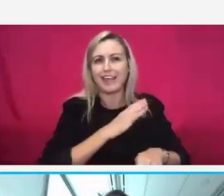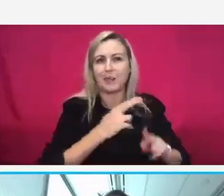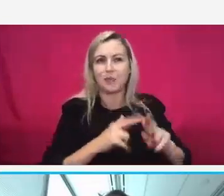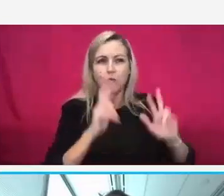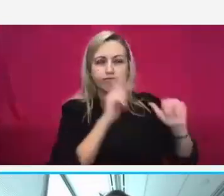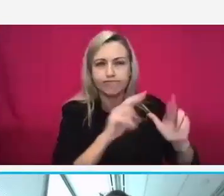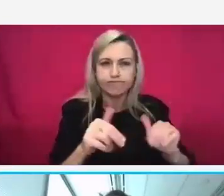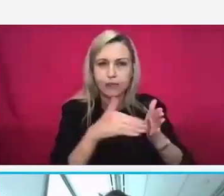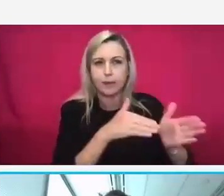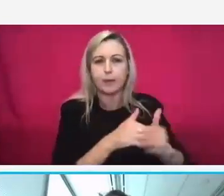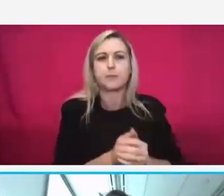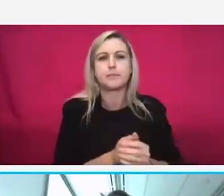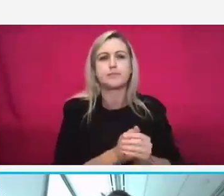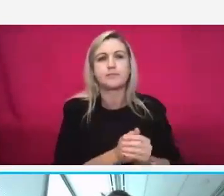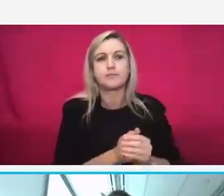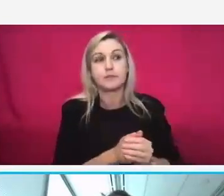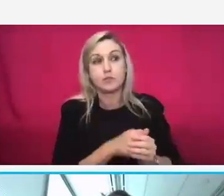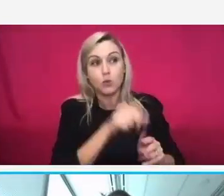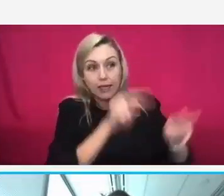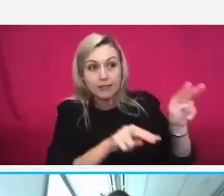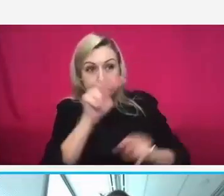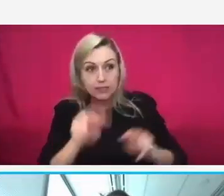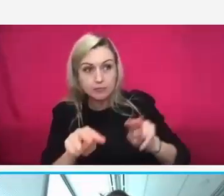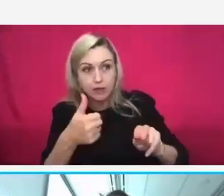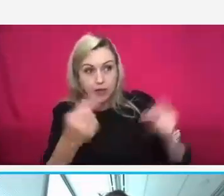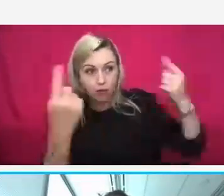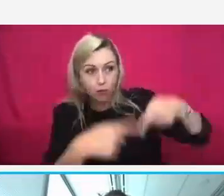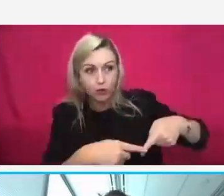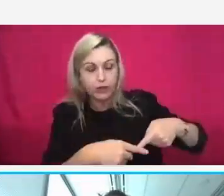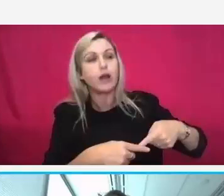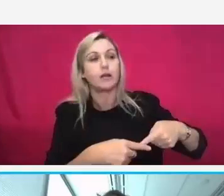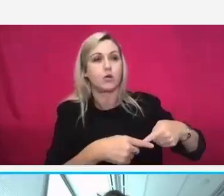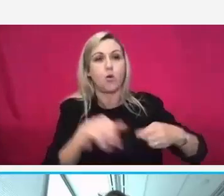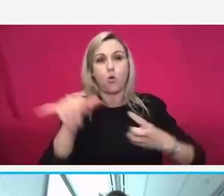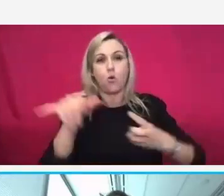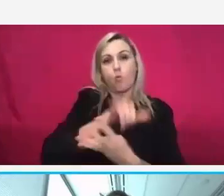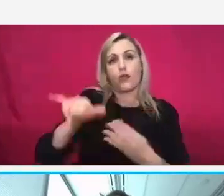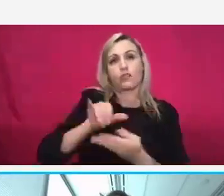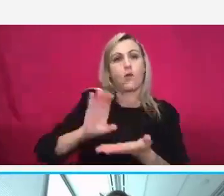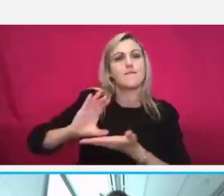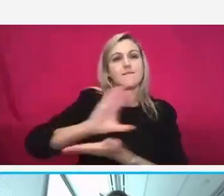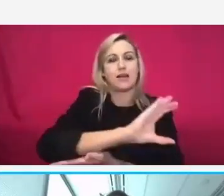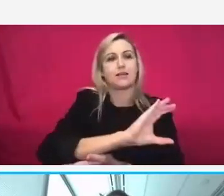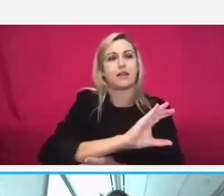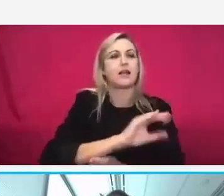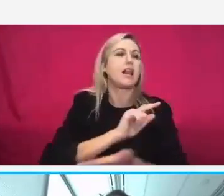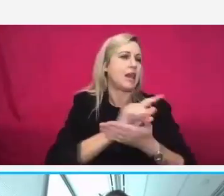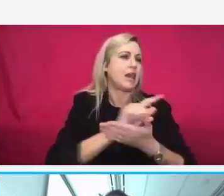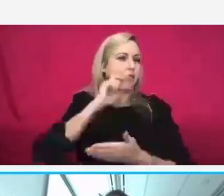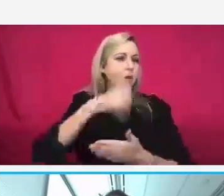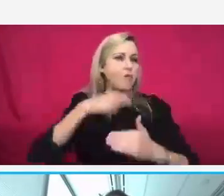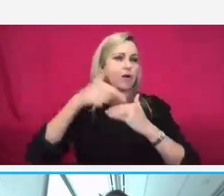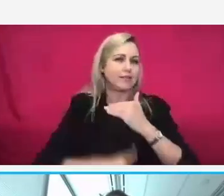the assessments will determine the variable component of AN-ACC funding, which I'll go through in some detail in later slides. There are